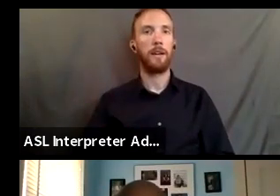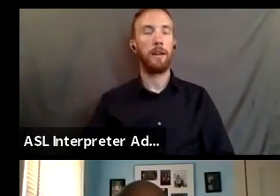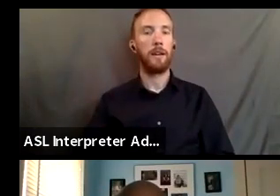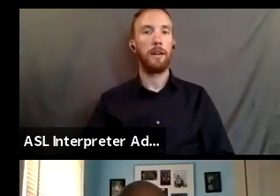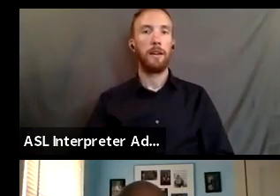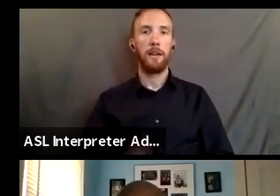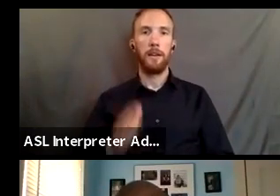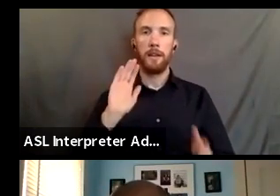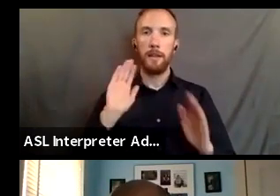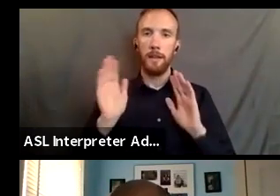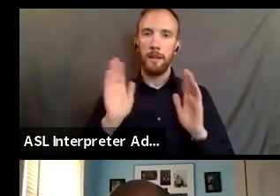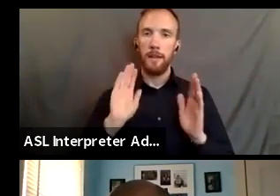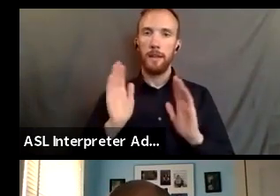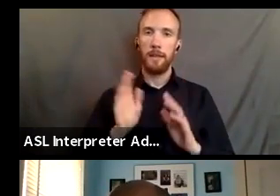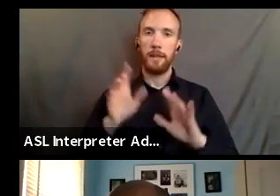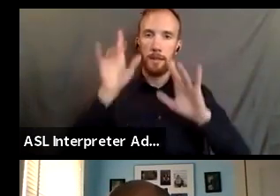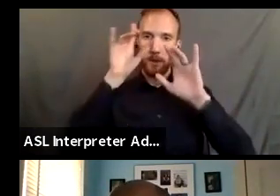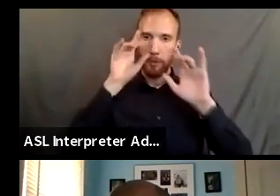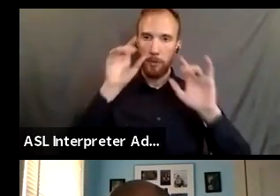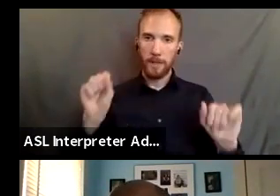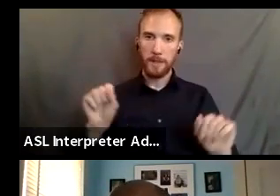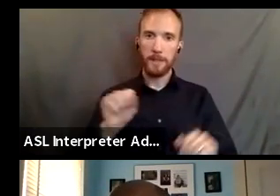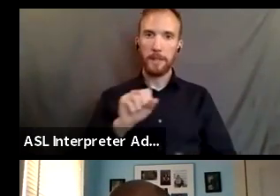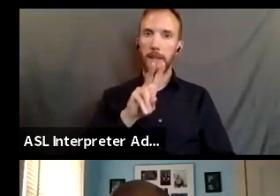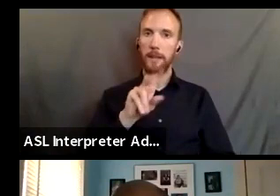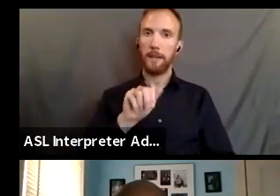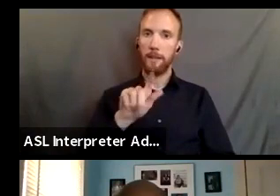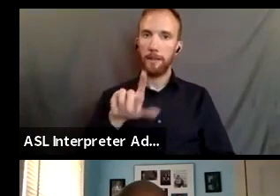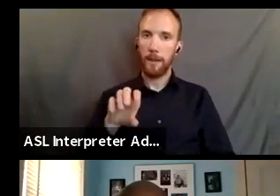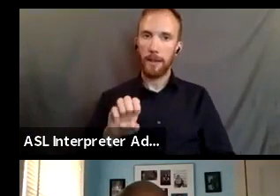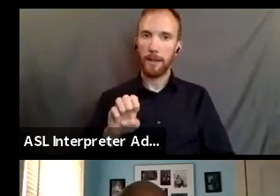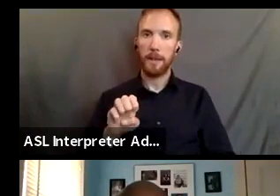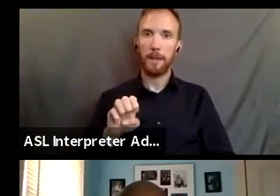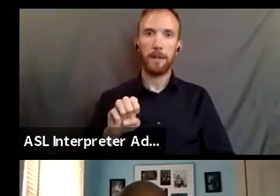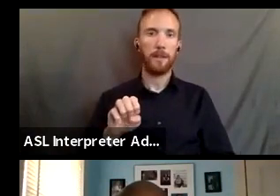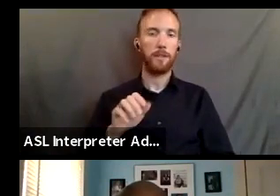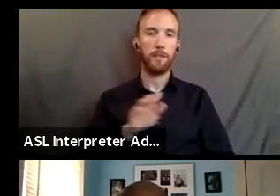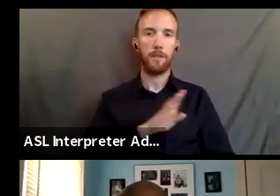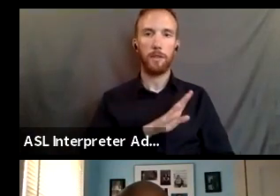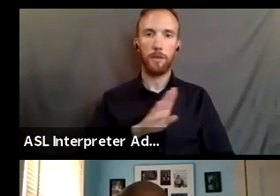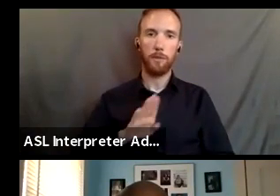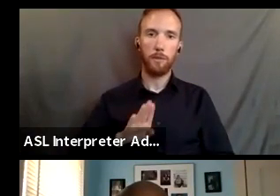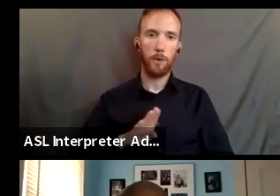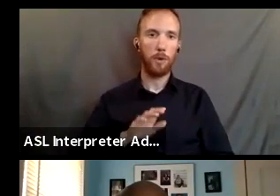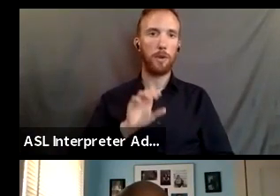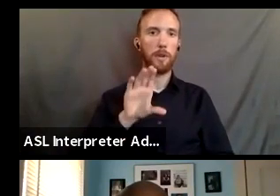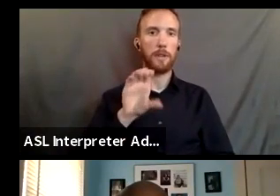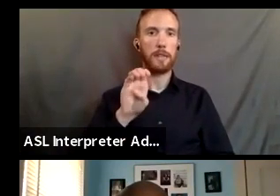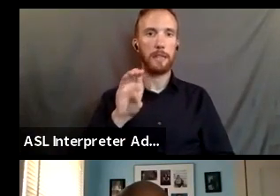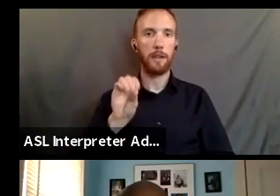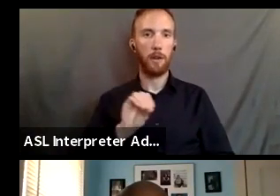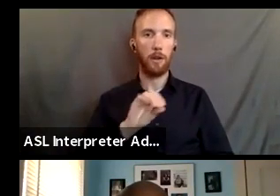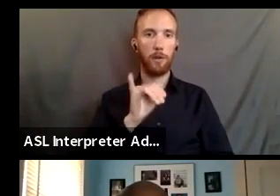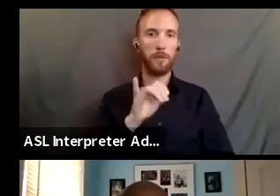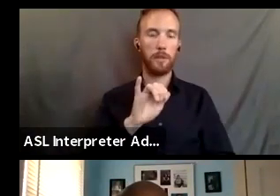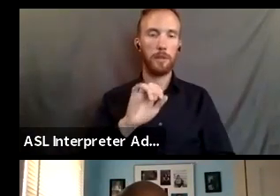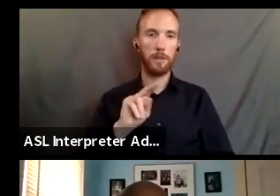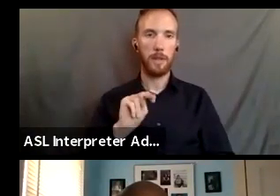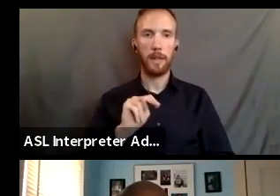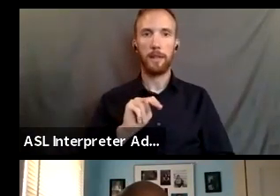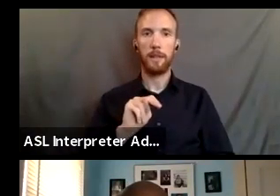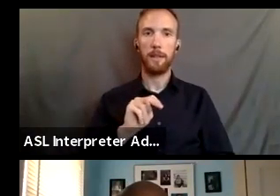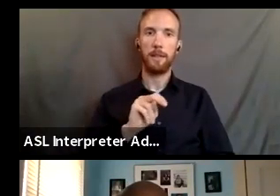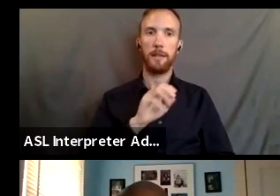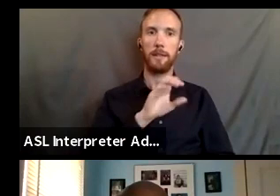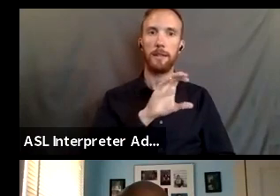greetings on president um devaye uh and the entire board ceo janice jackson and chief education